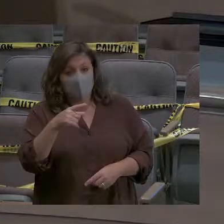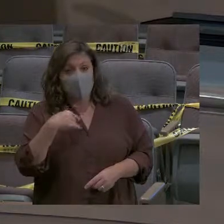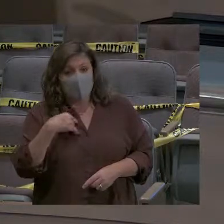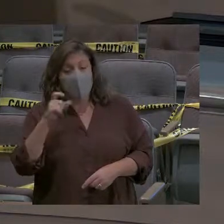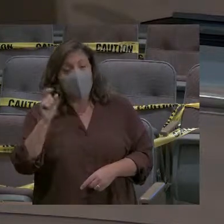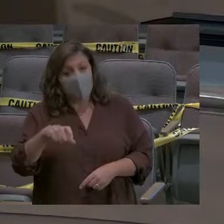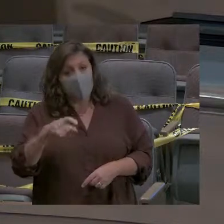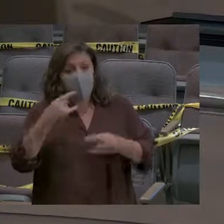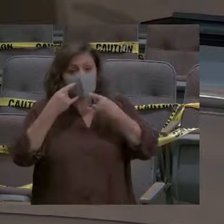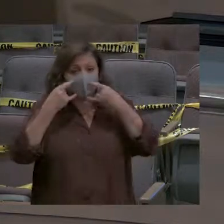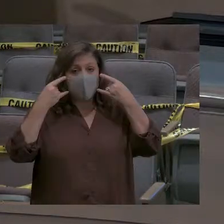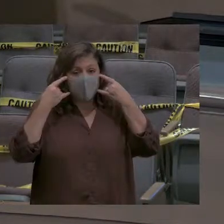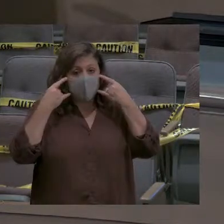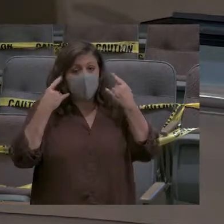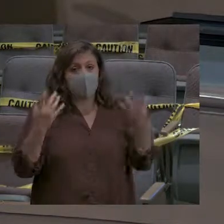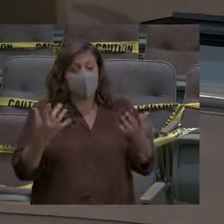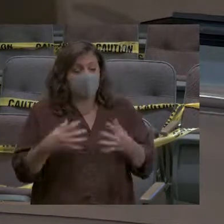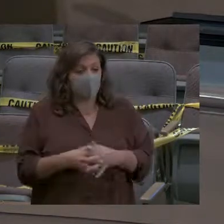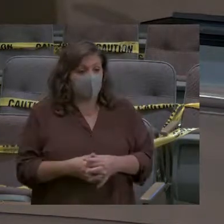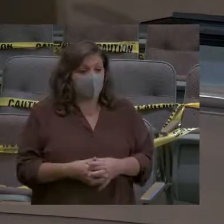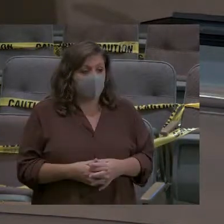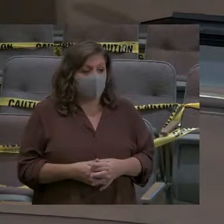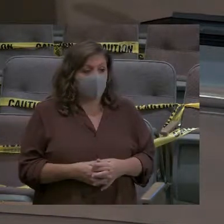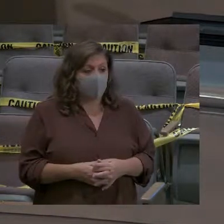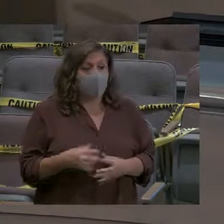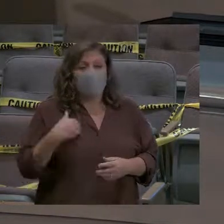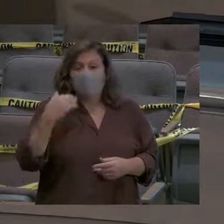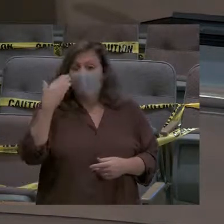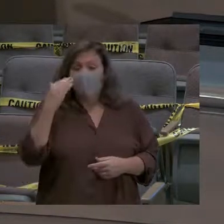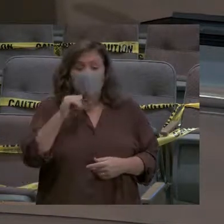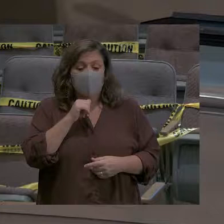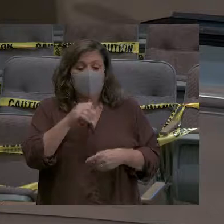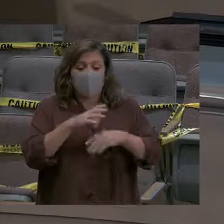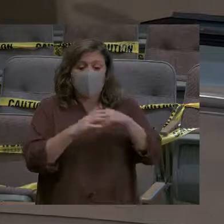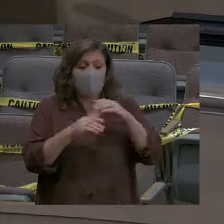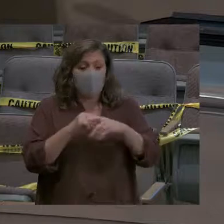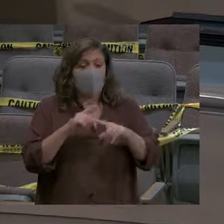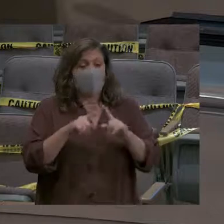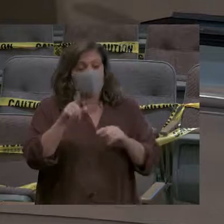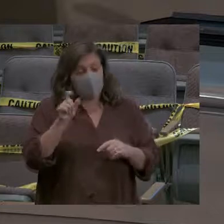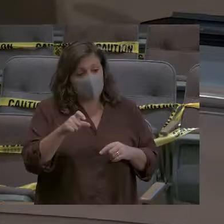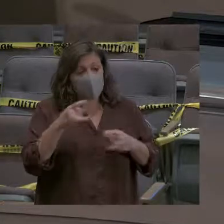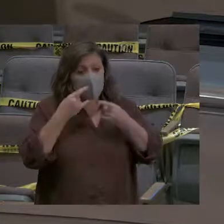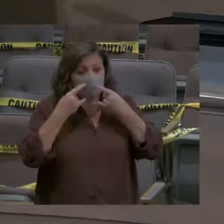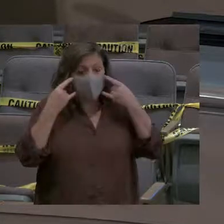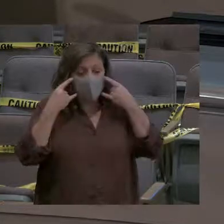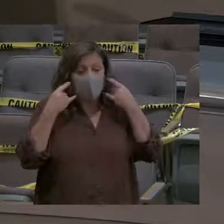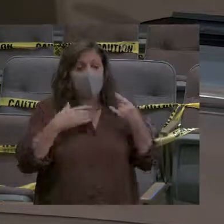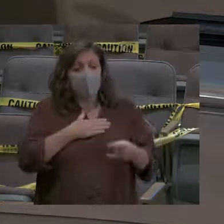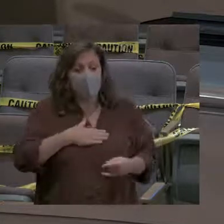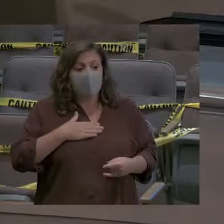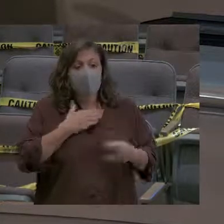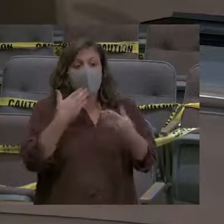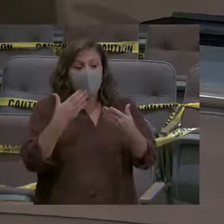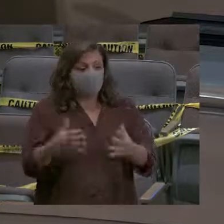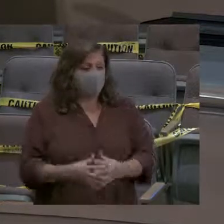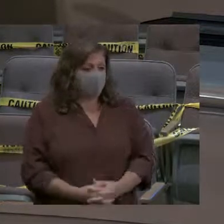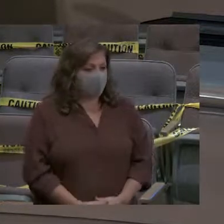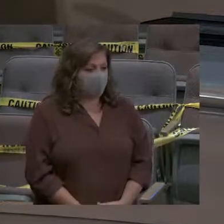up. You got to mask up. I know it might feel uncomfortable, but you got to mask up. I want to encourage you to mask up. Thank you.